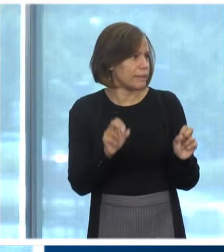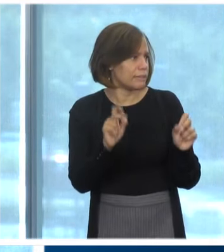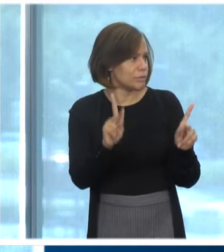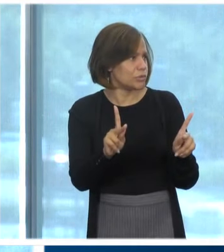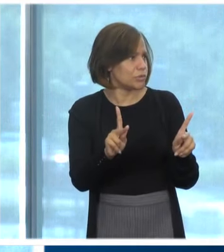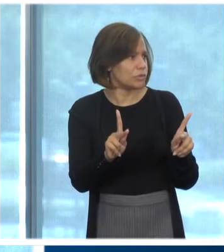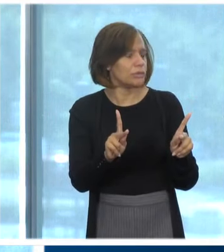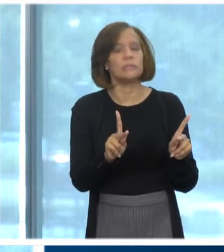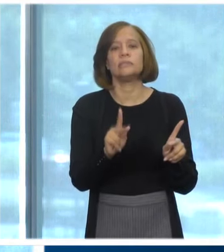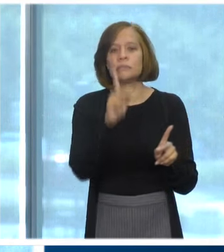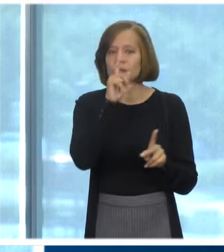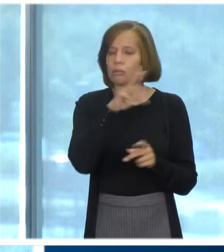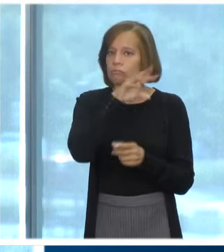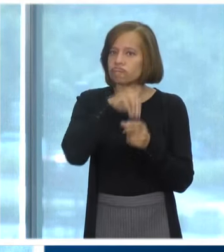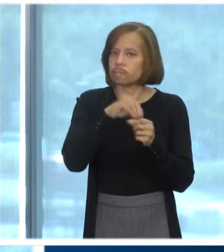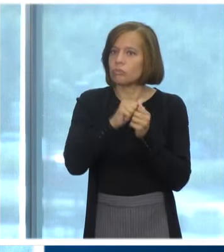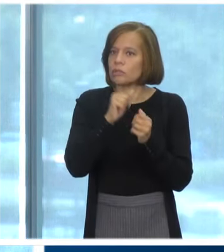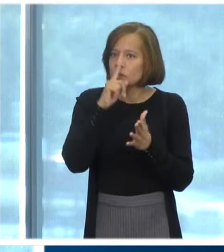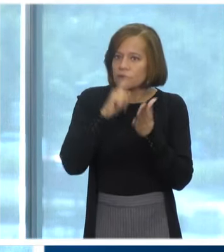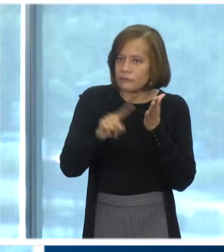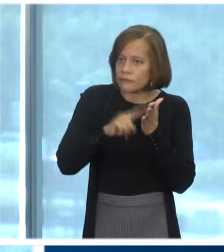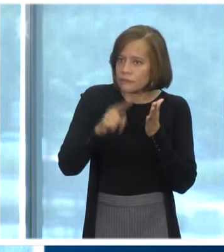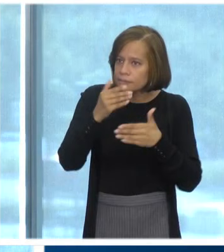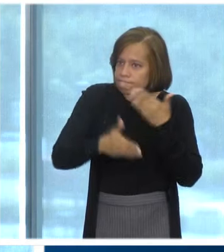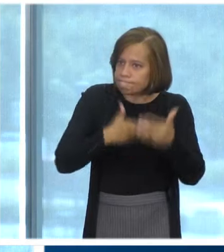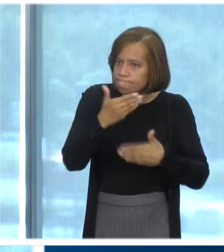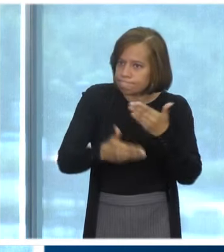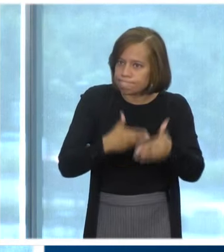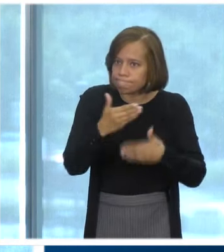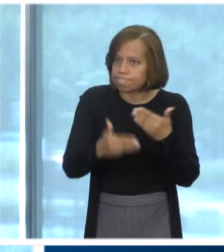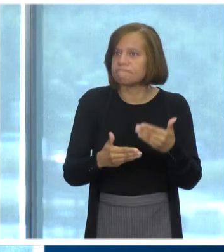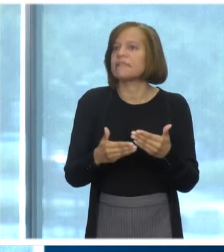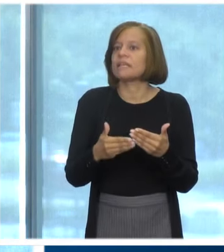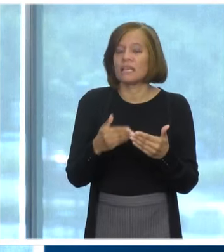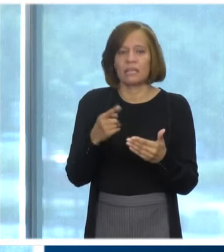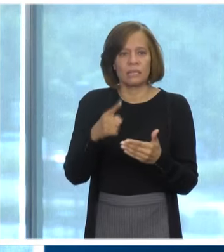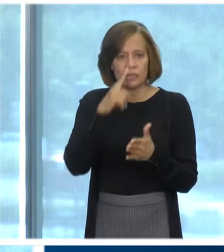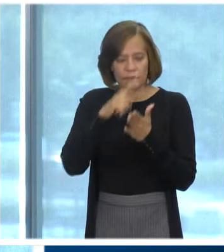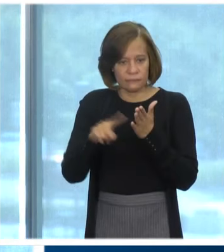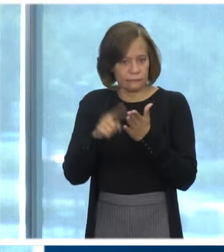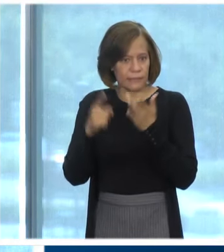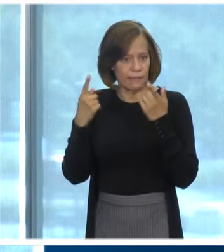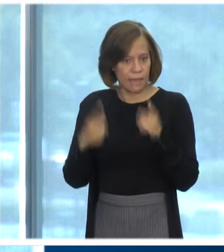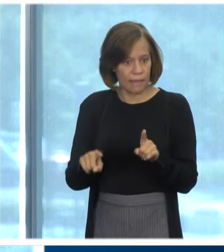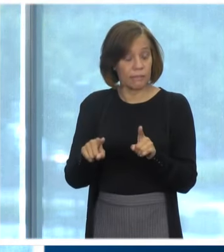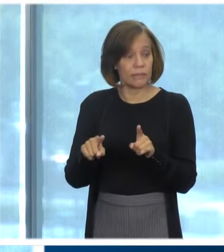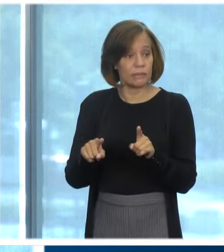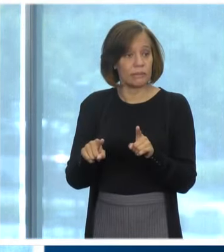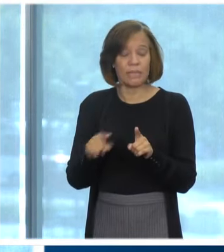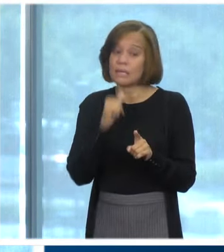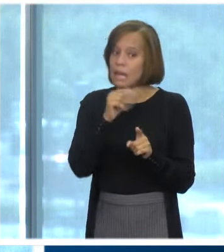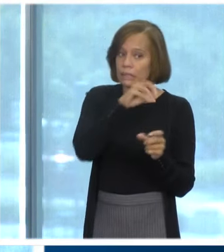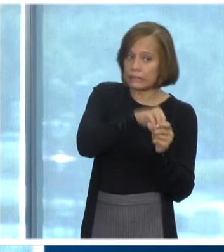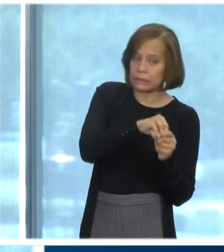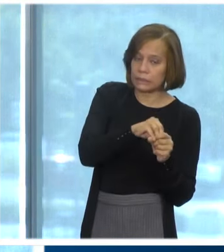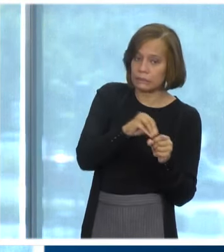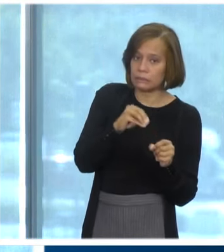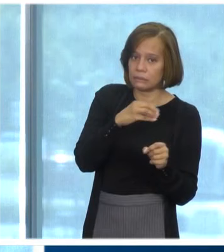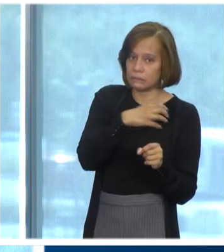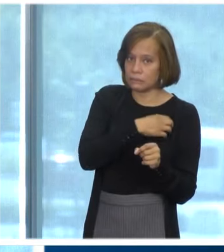having engaged in this investigative process and of having these investigations take place outside of the Internal Affairs